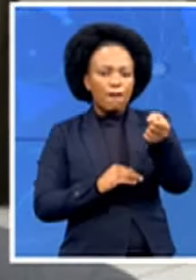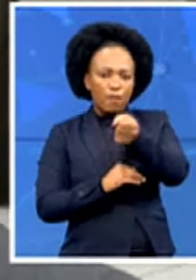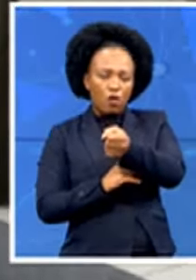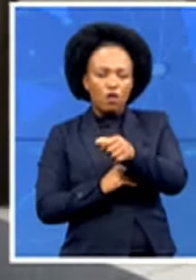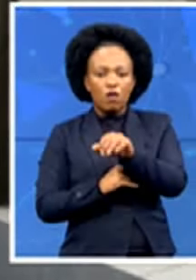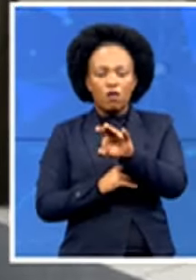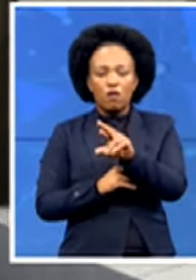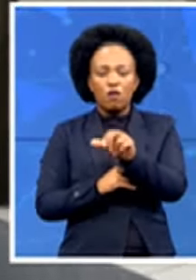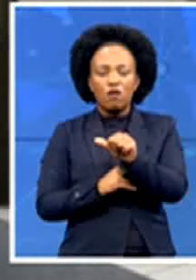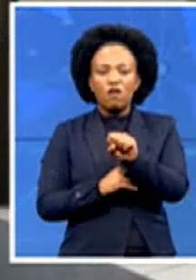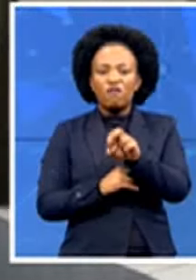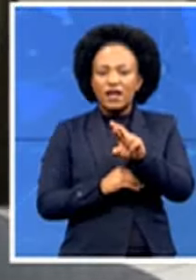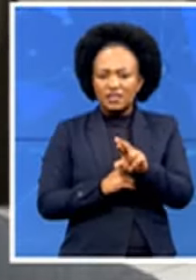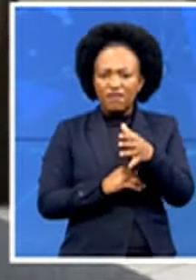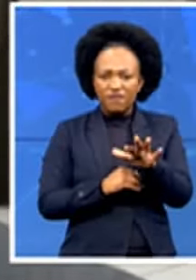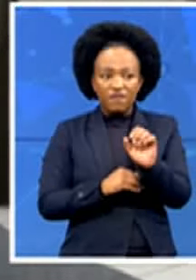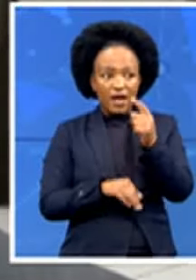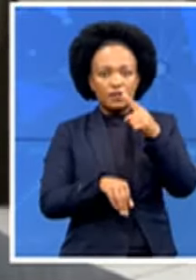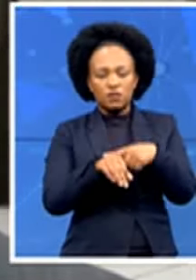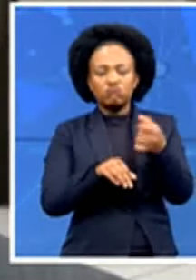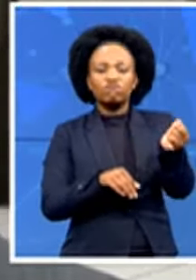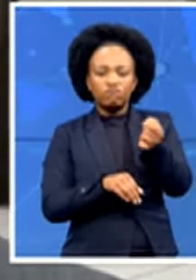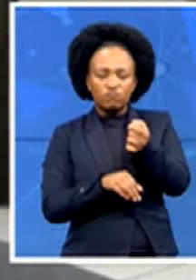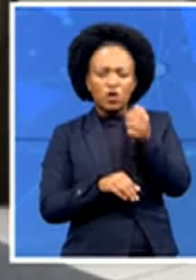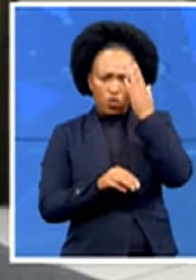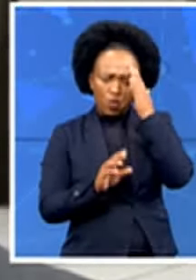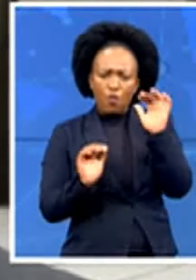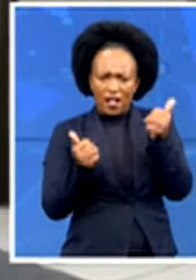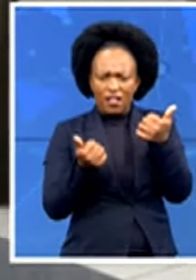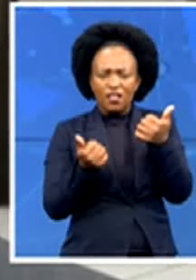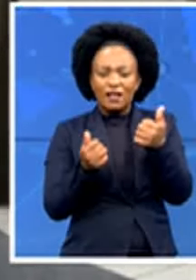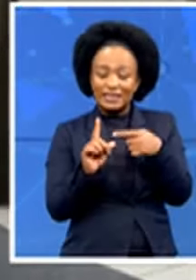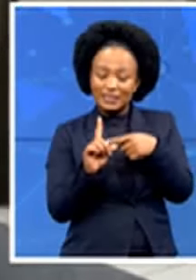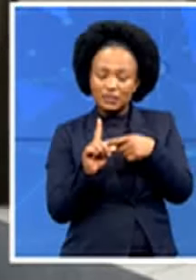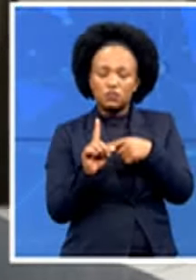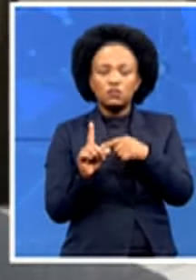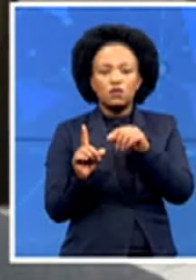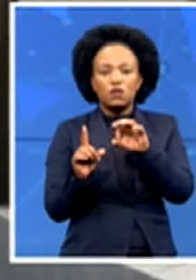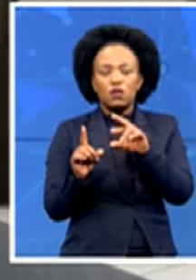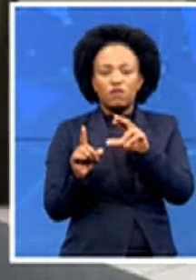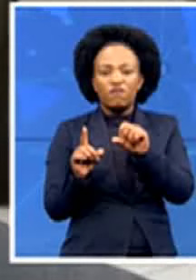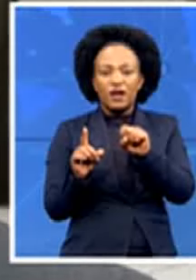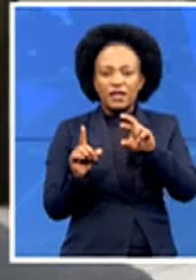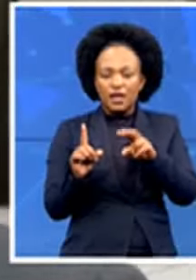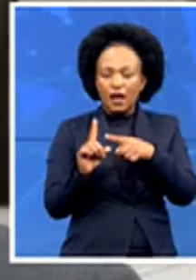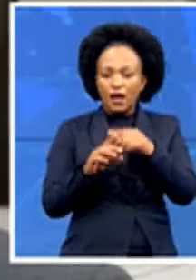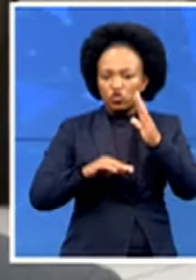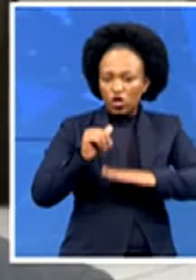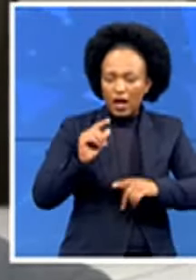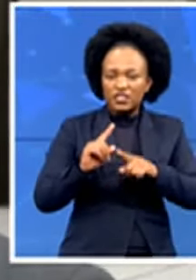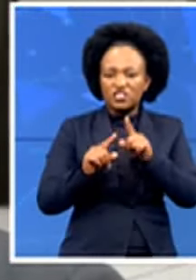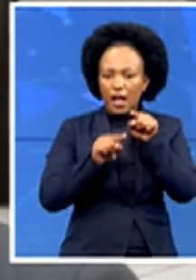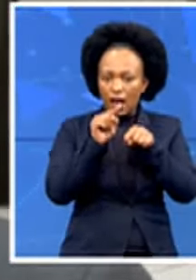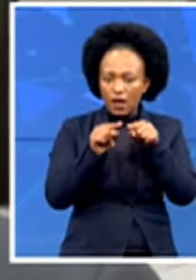the first place, knowing full well Mr. Fraser's allegations and charges hanging over his head from his time as a State